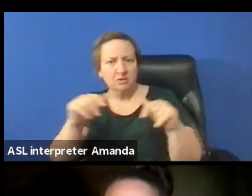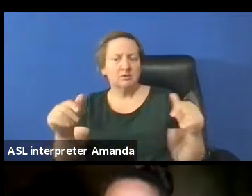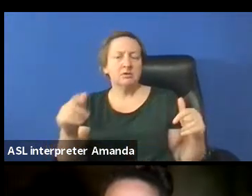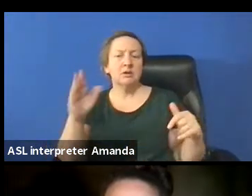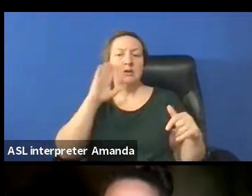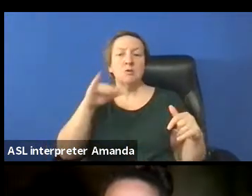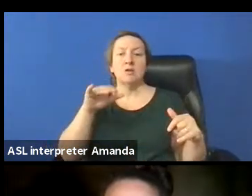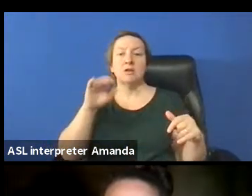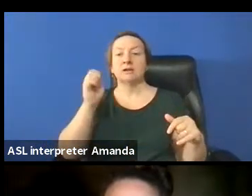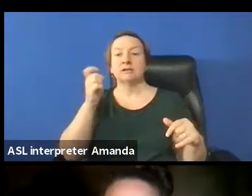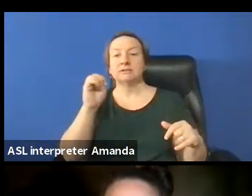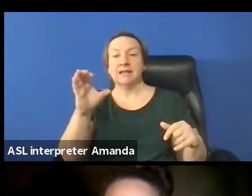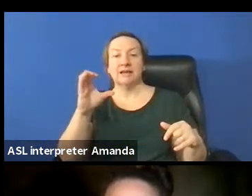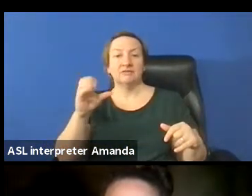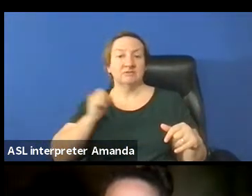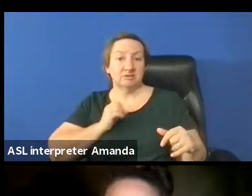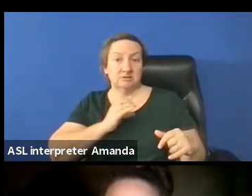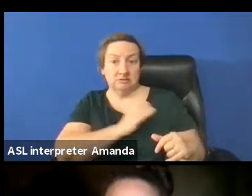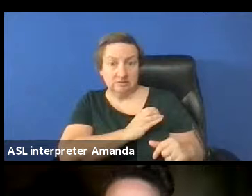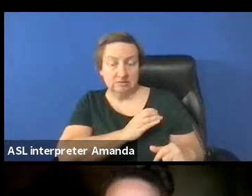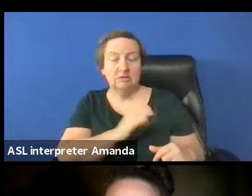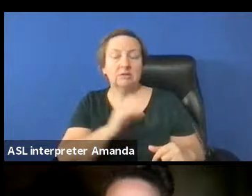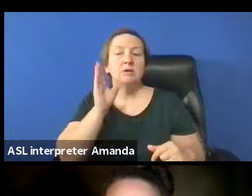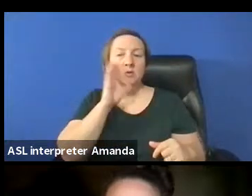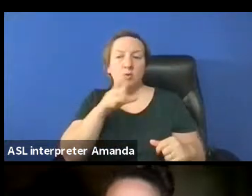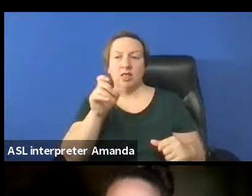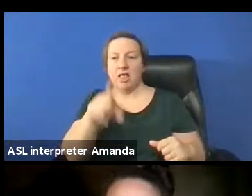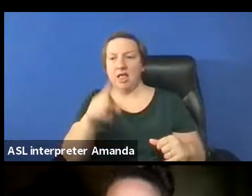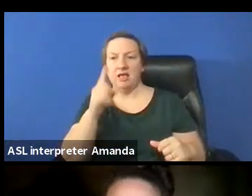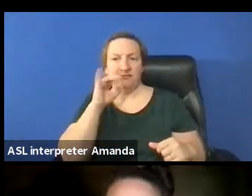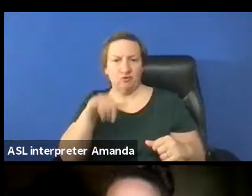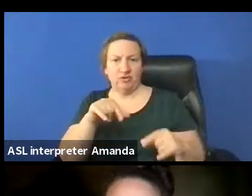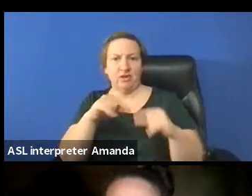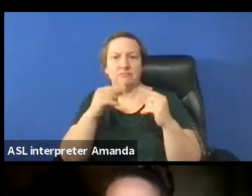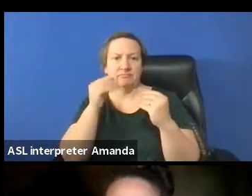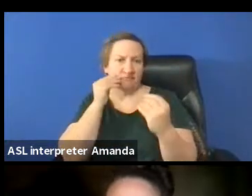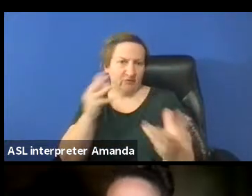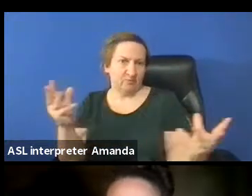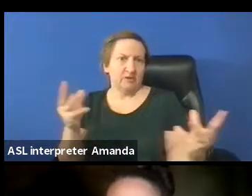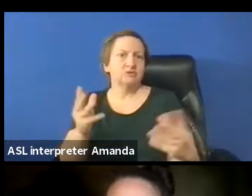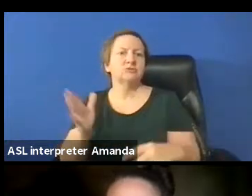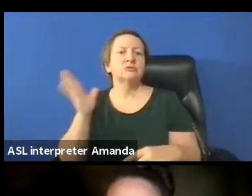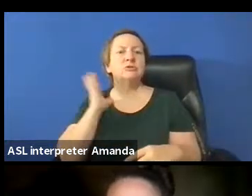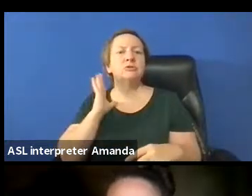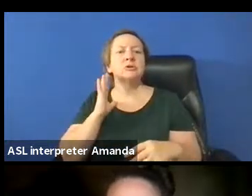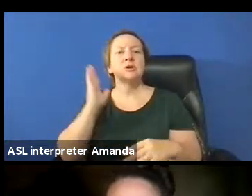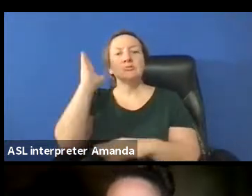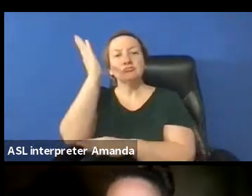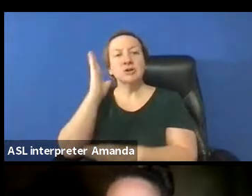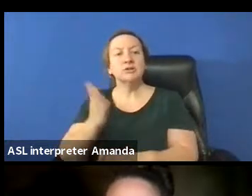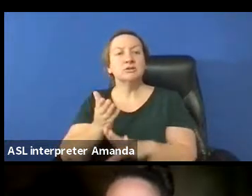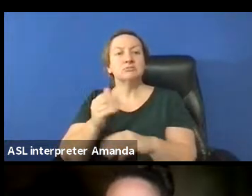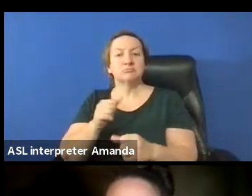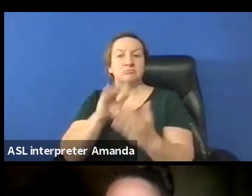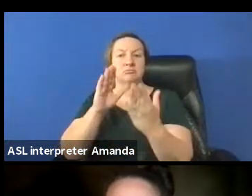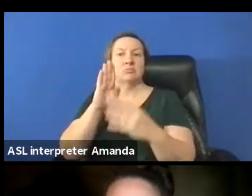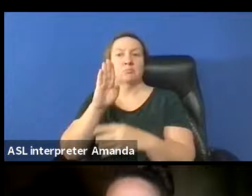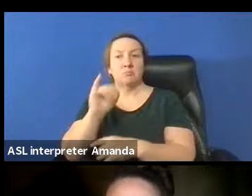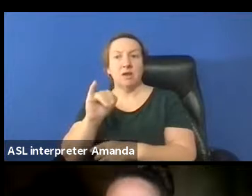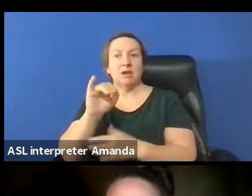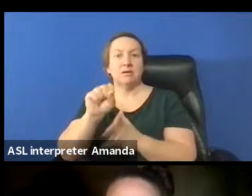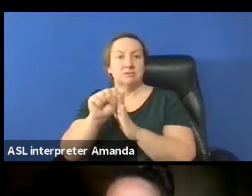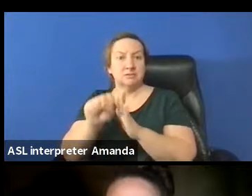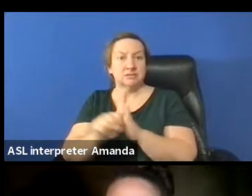executive steering group will ask for this information. We had a presentation before the Bi-State Legislative Committee last